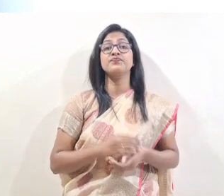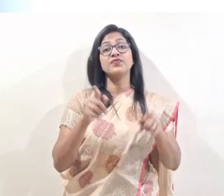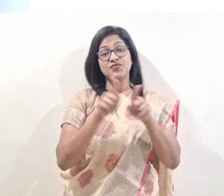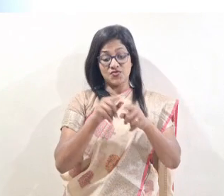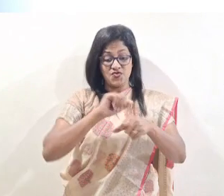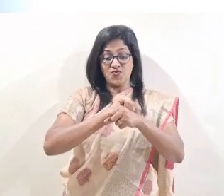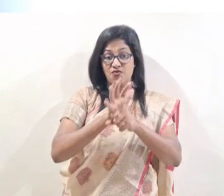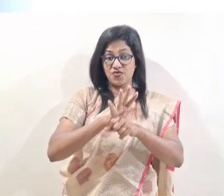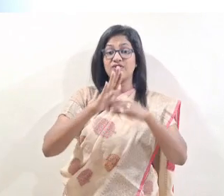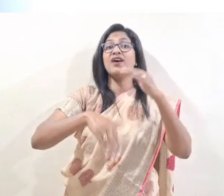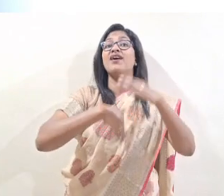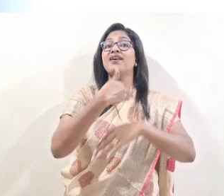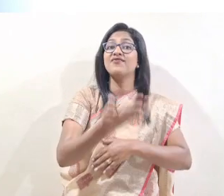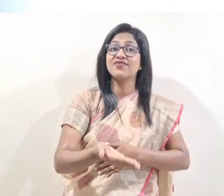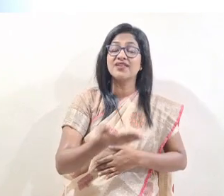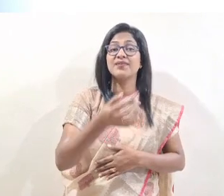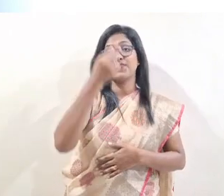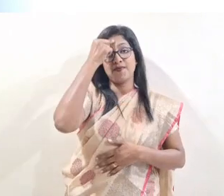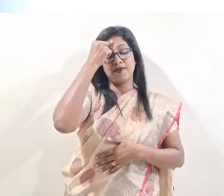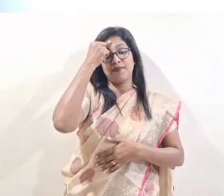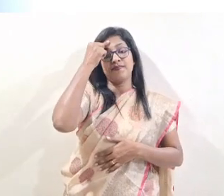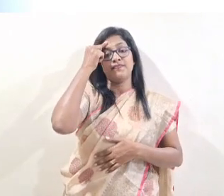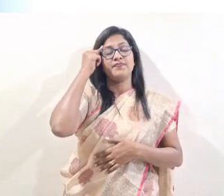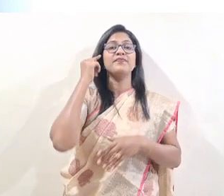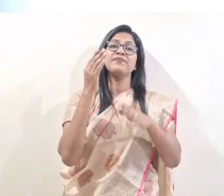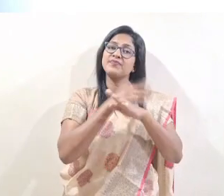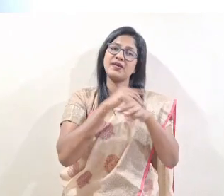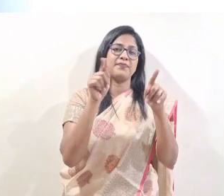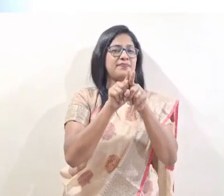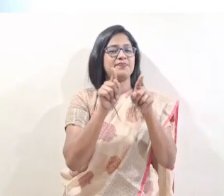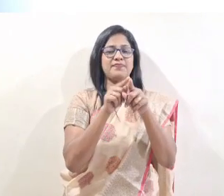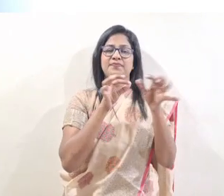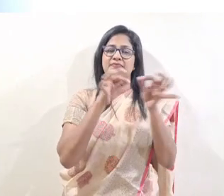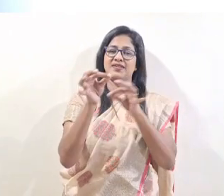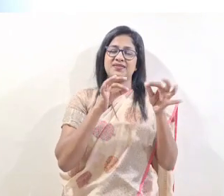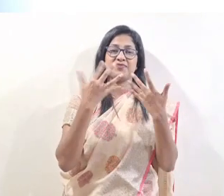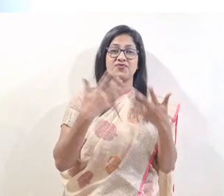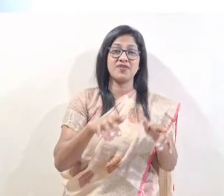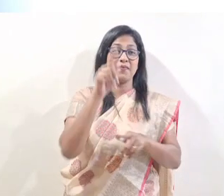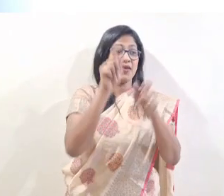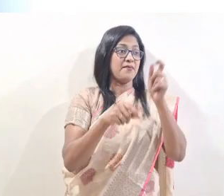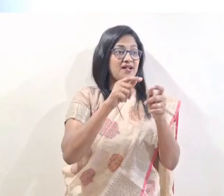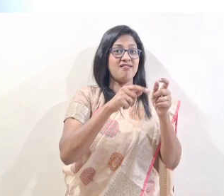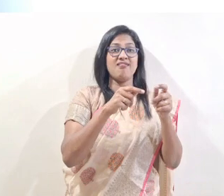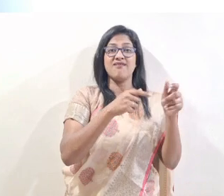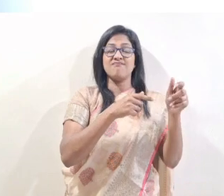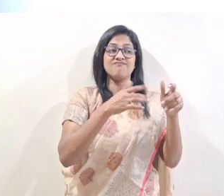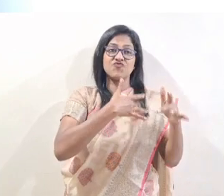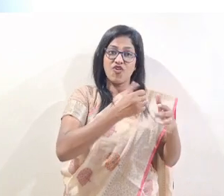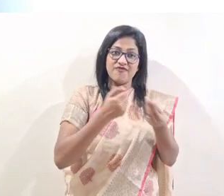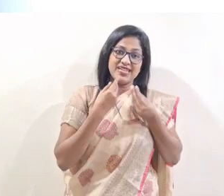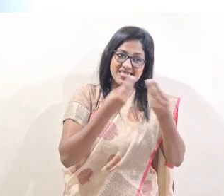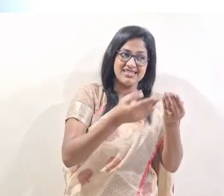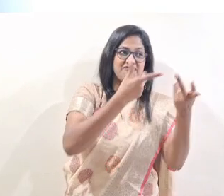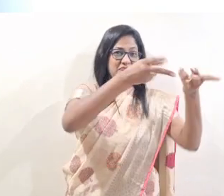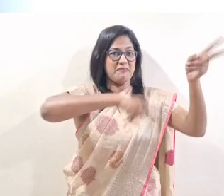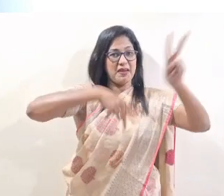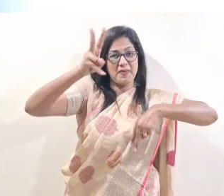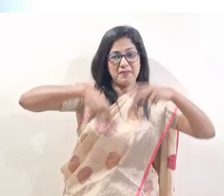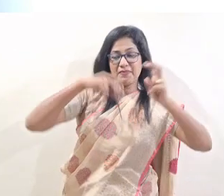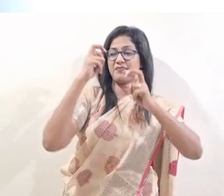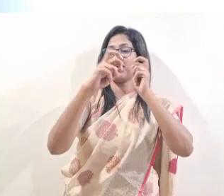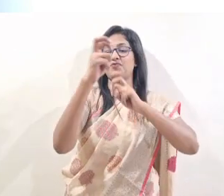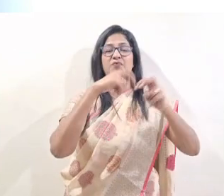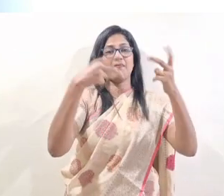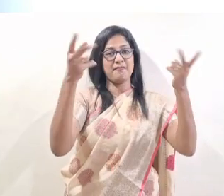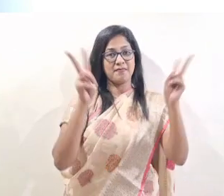So post-COVID challenges are again same thing I explained to you, getting the people confidence back and coming, bringing them back to the